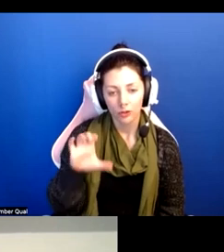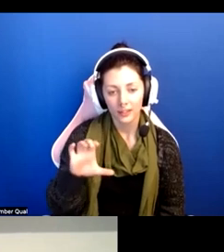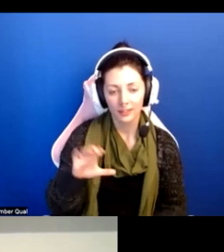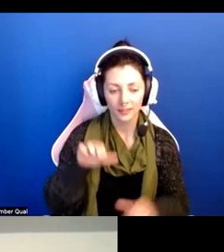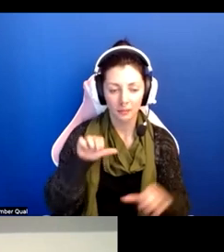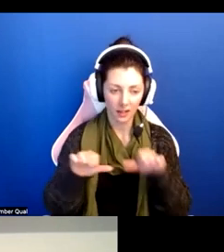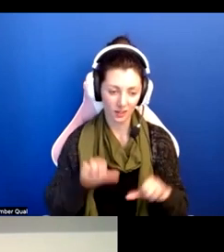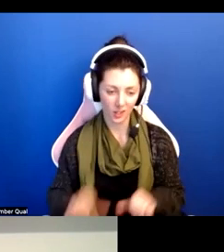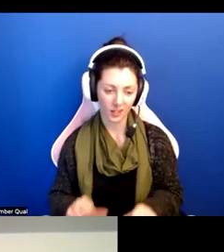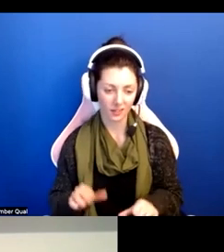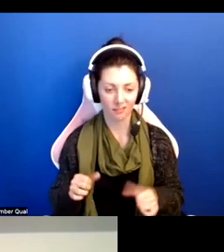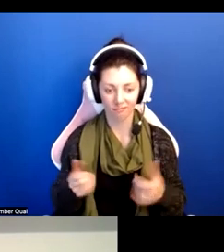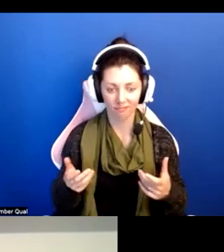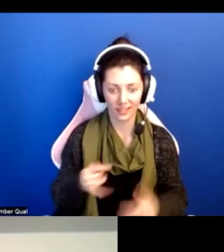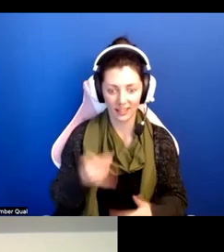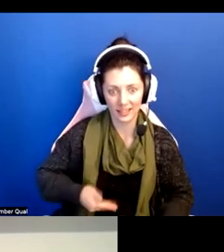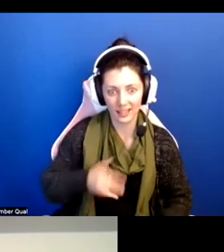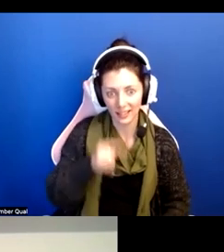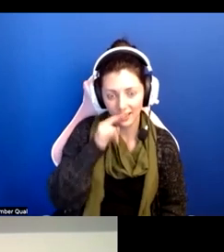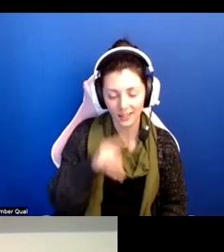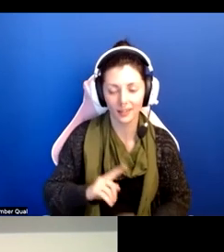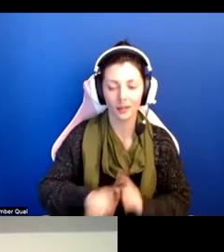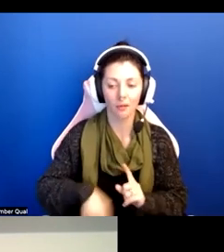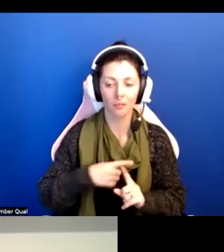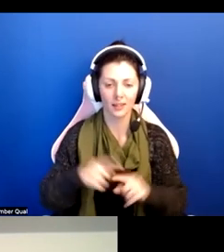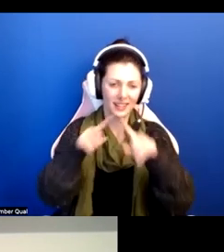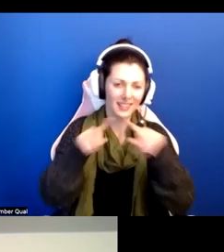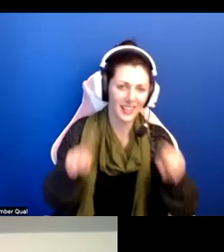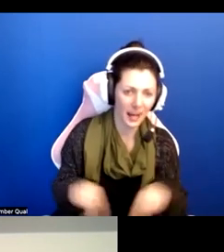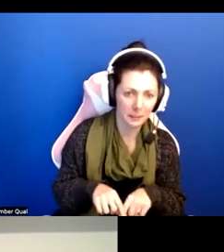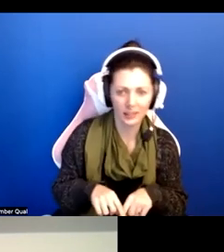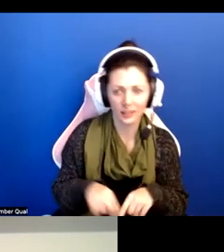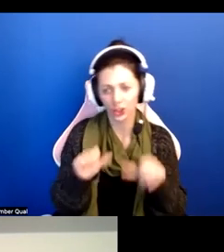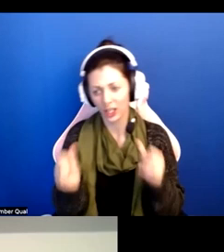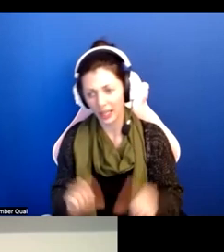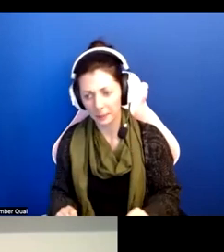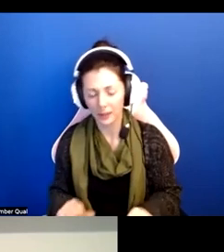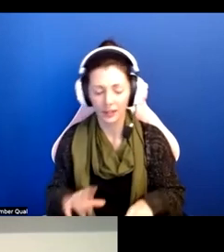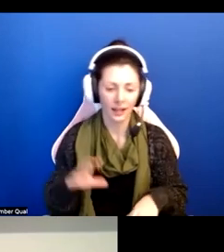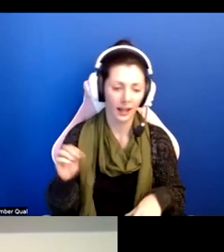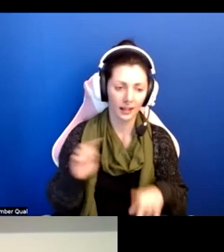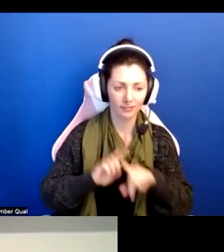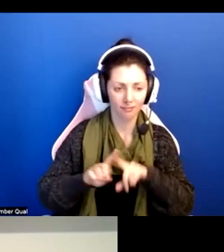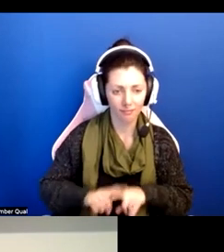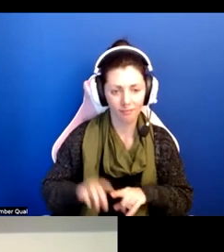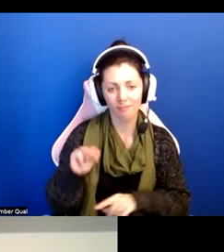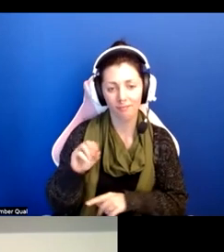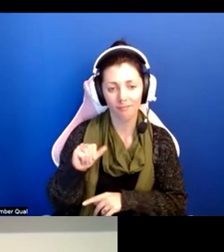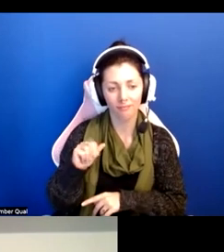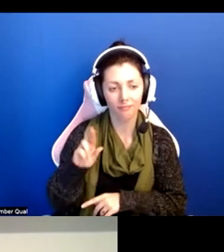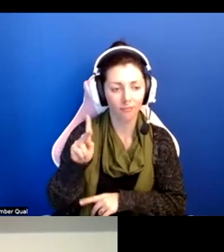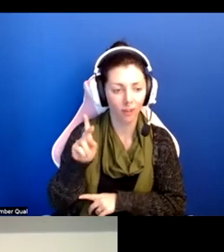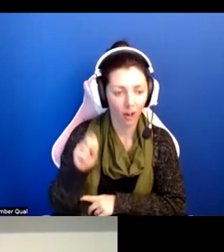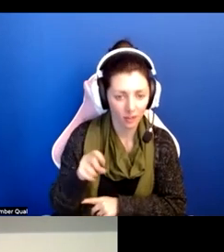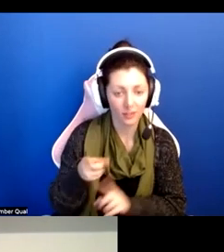the diamond and some other shapes, and then using the marks of the malu, and you can kind of create